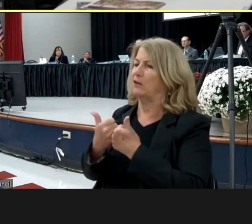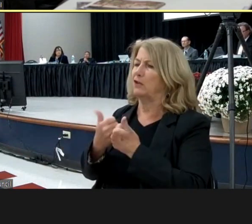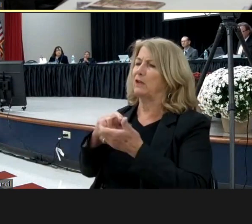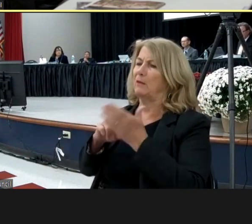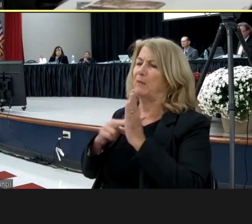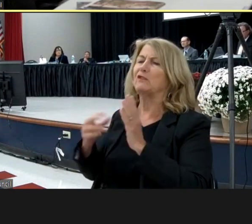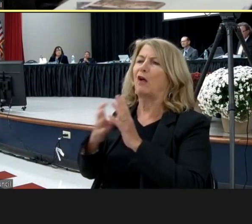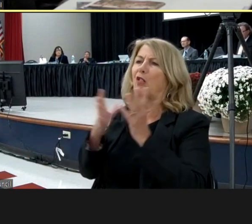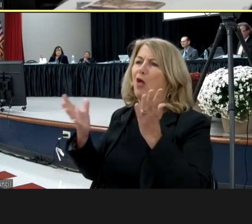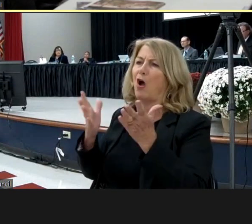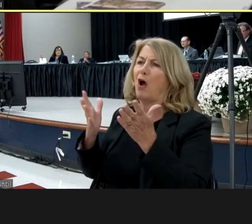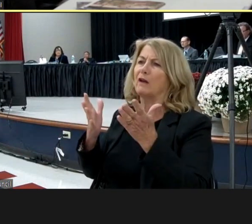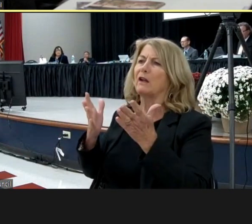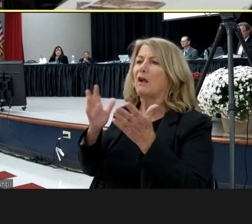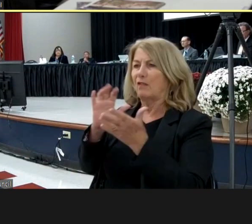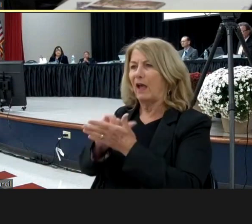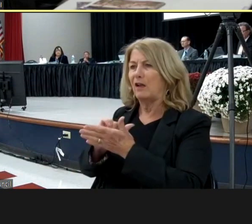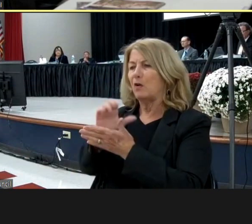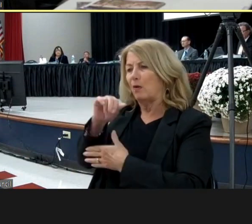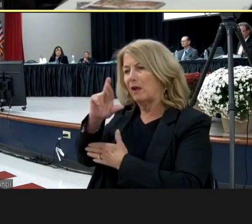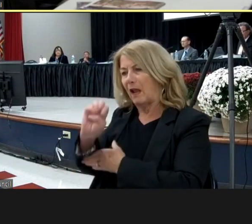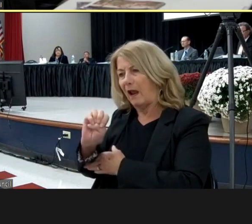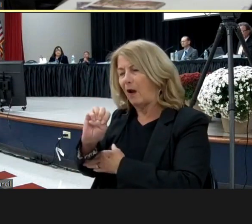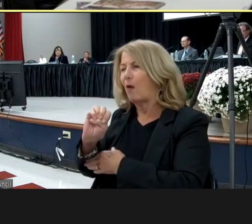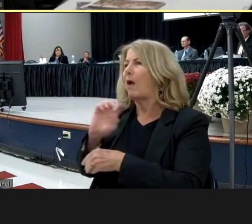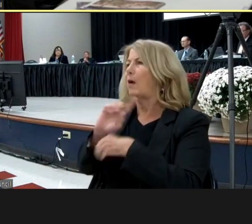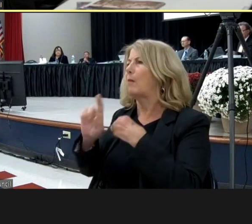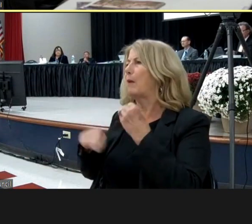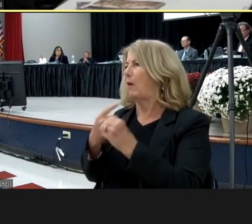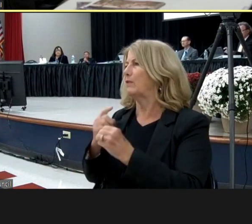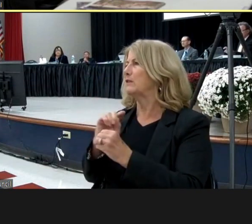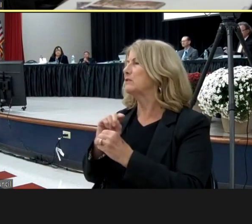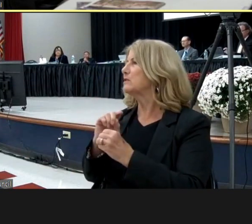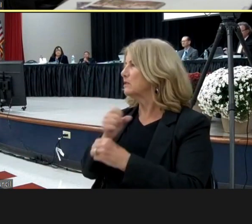you care about our staff so much as a council.